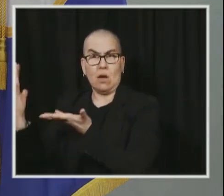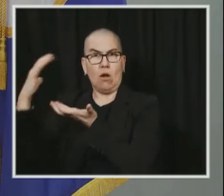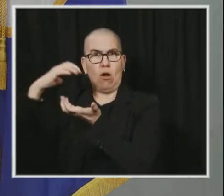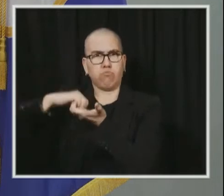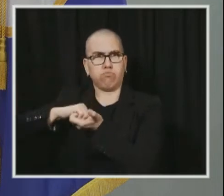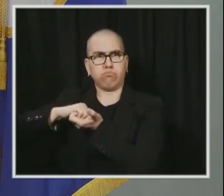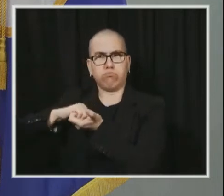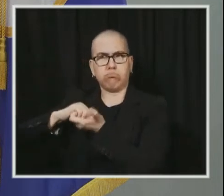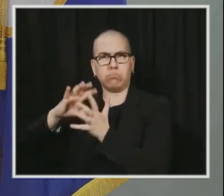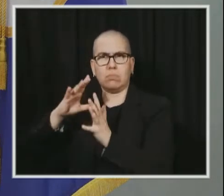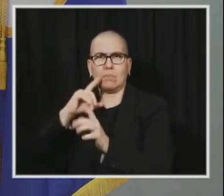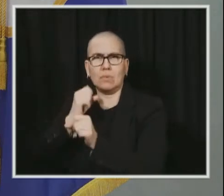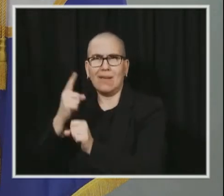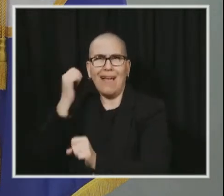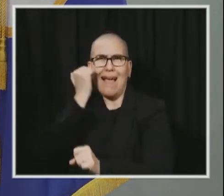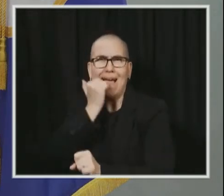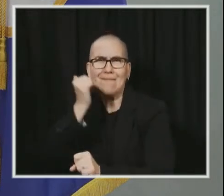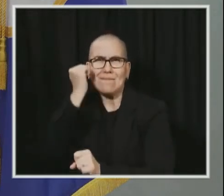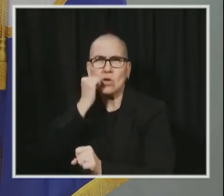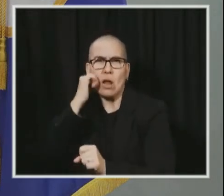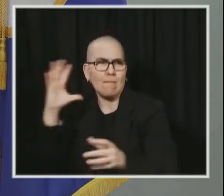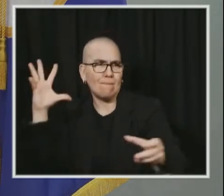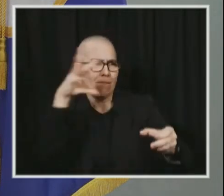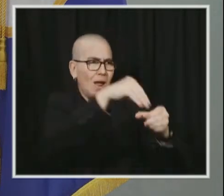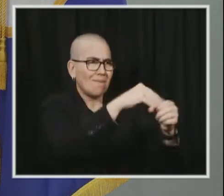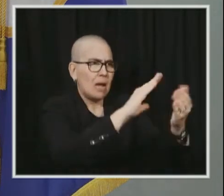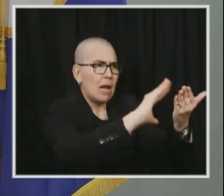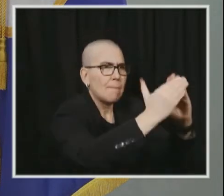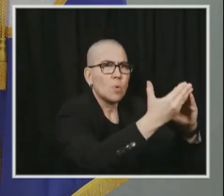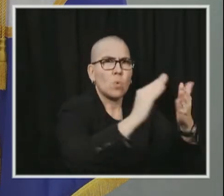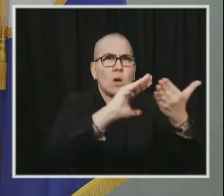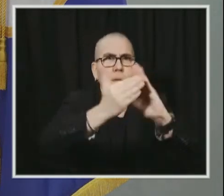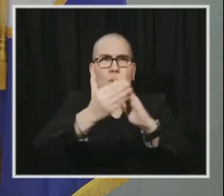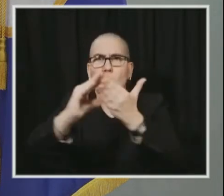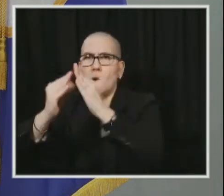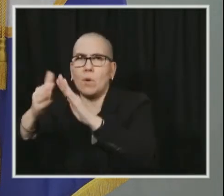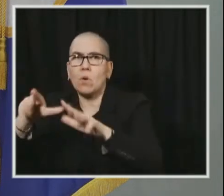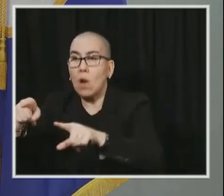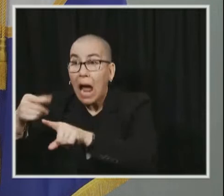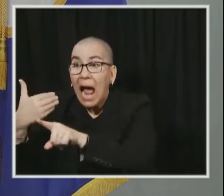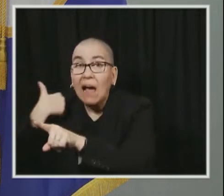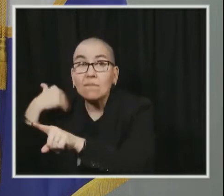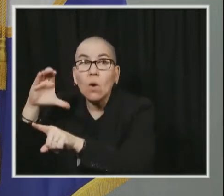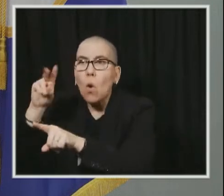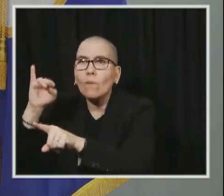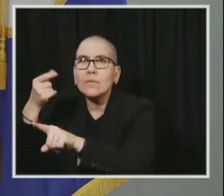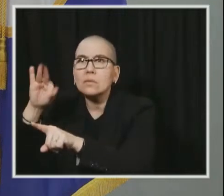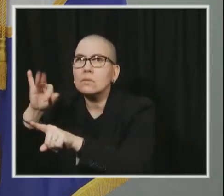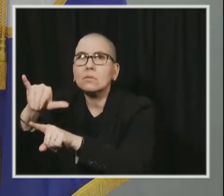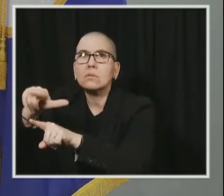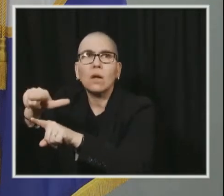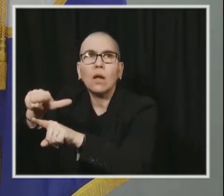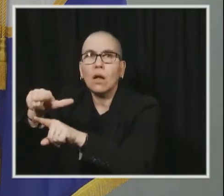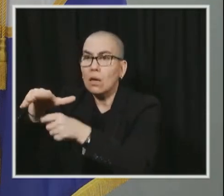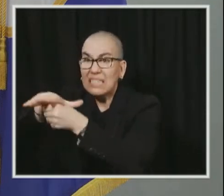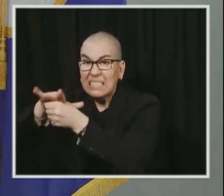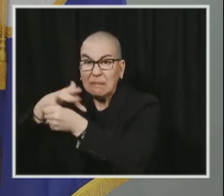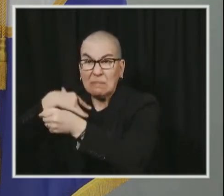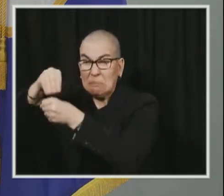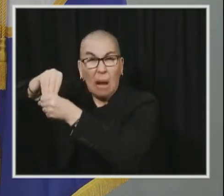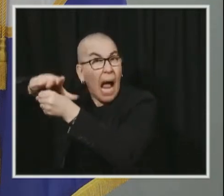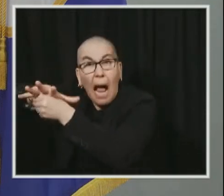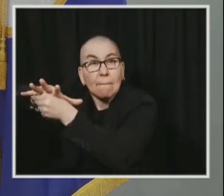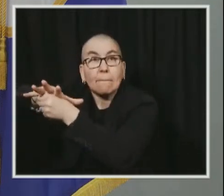day within their communities to help those suffering from the impacts of COVID-19 to connect with resources that can help them